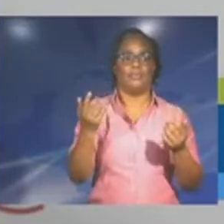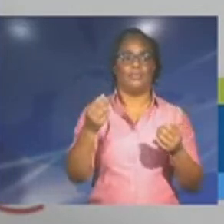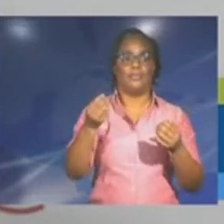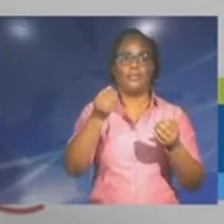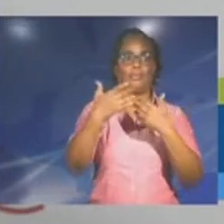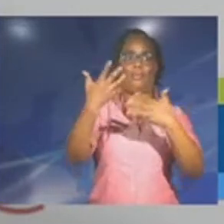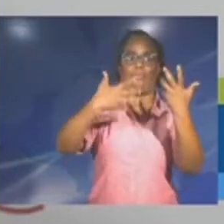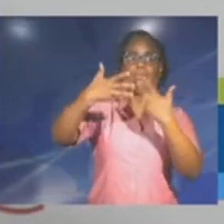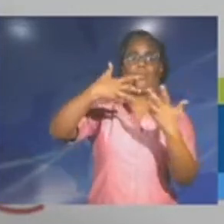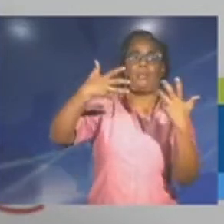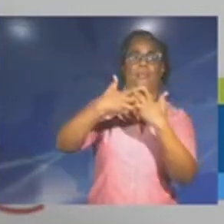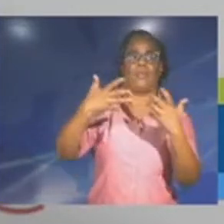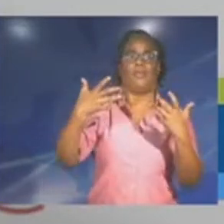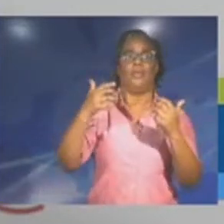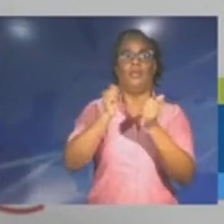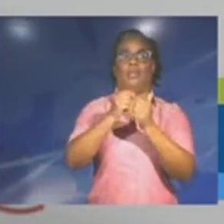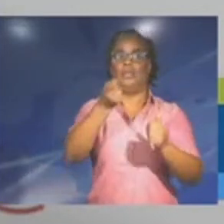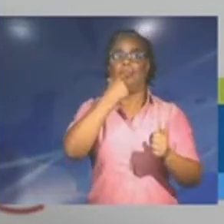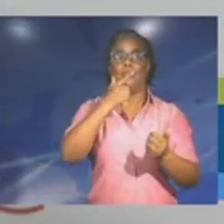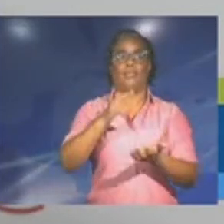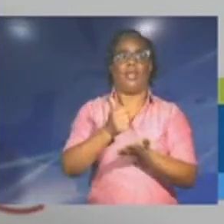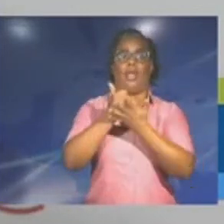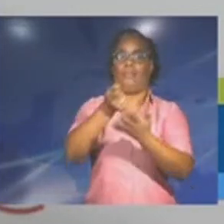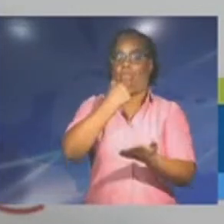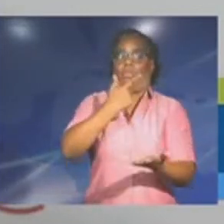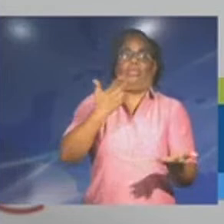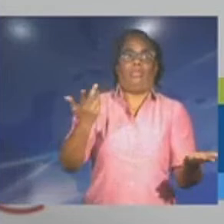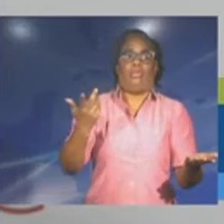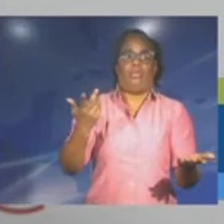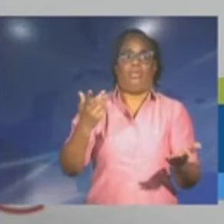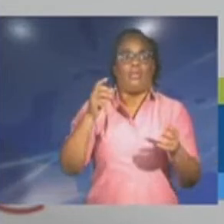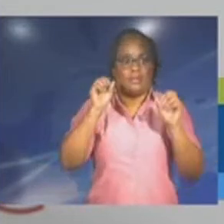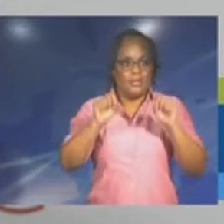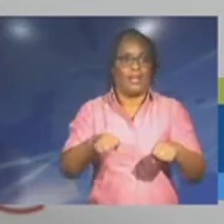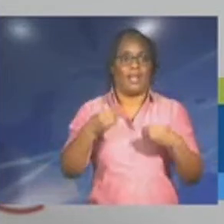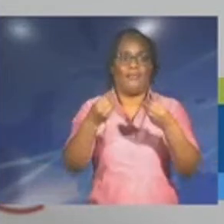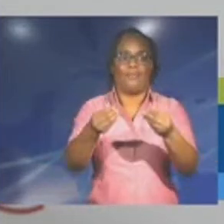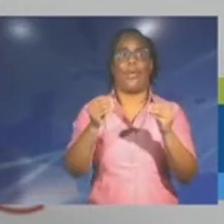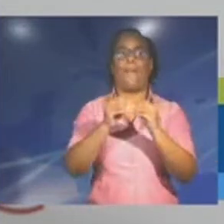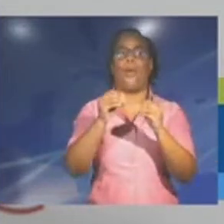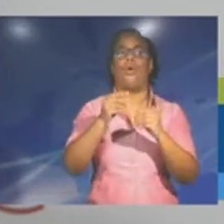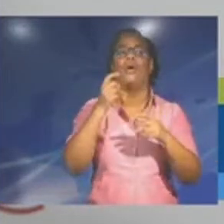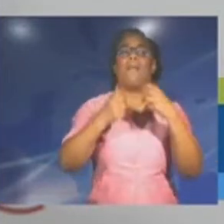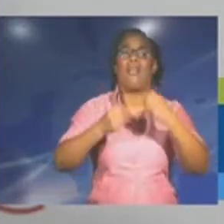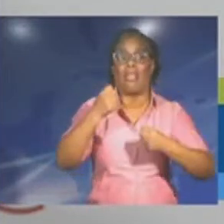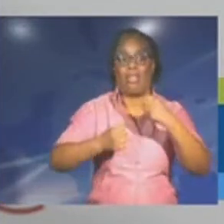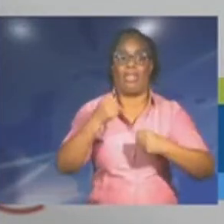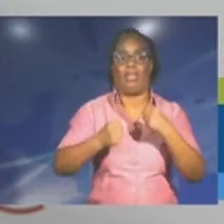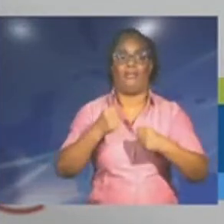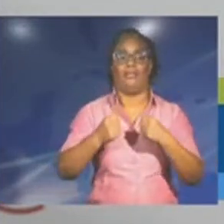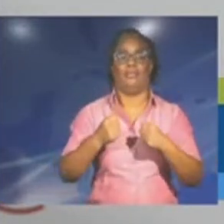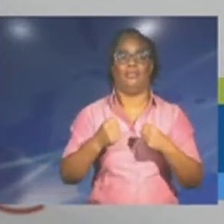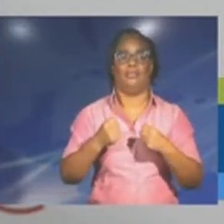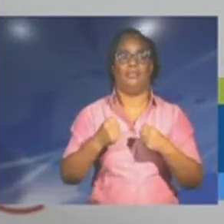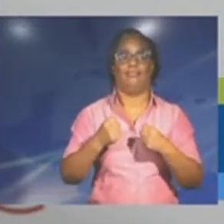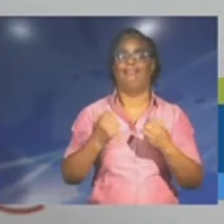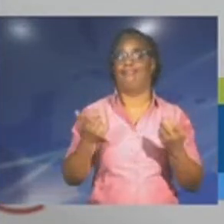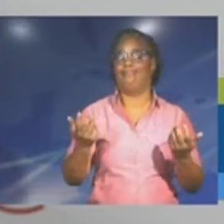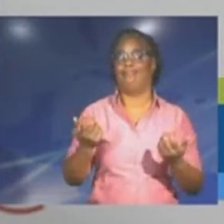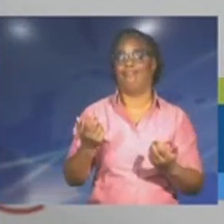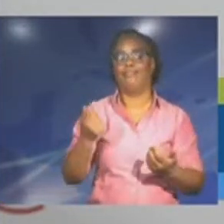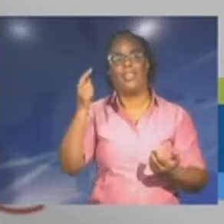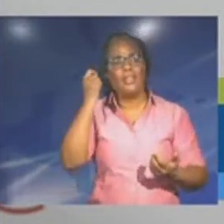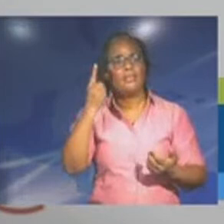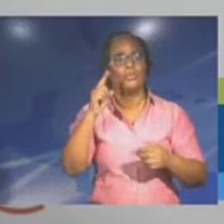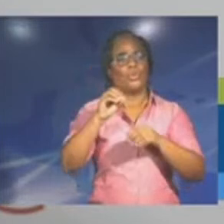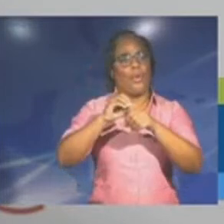clinical guidelines, which we are working on now. All of this was slowed down by COVID. We